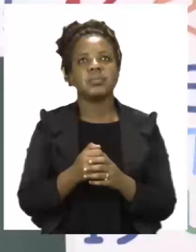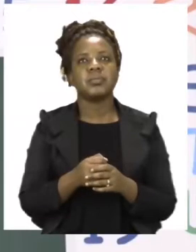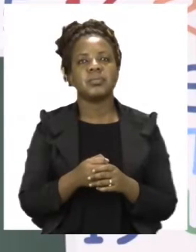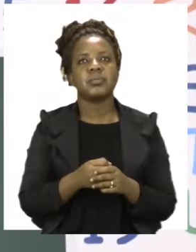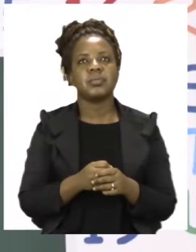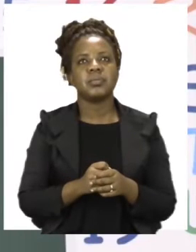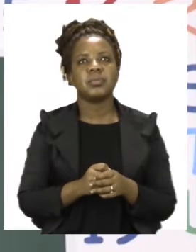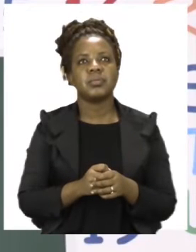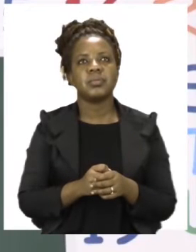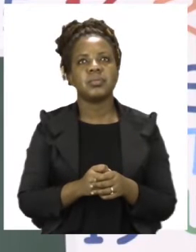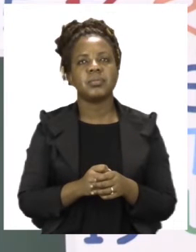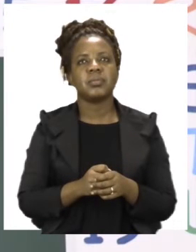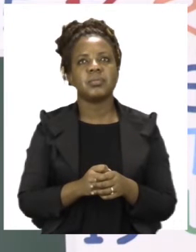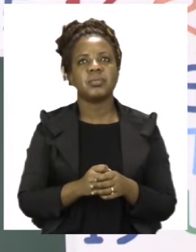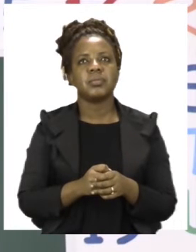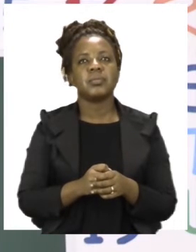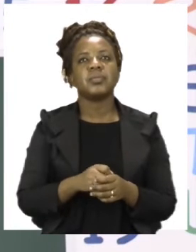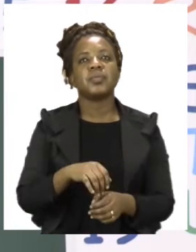We are told that